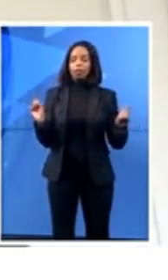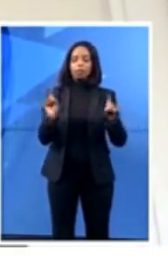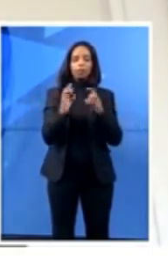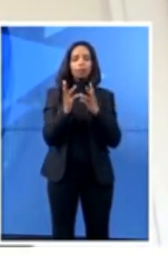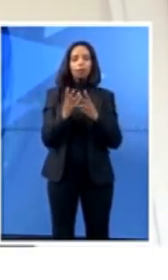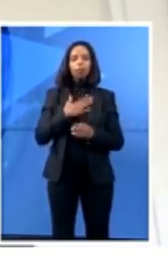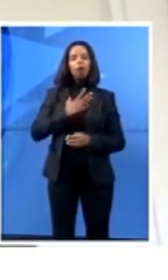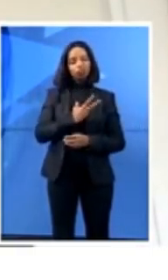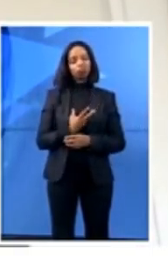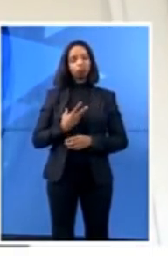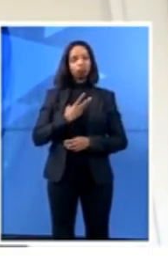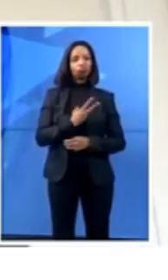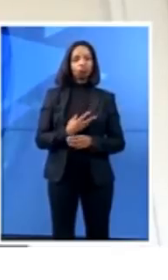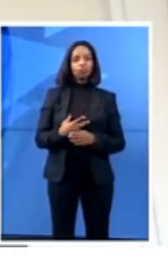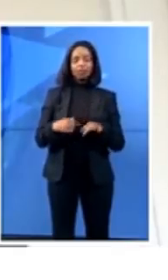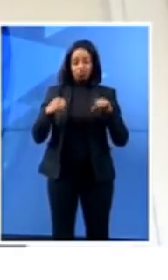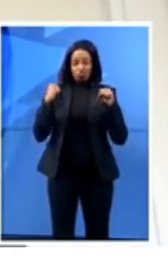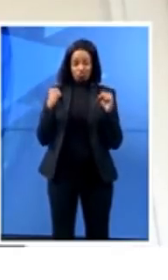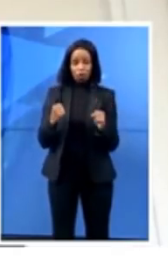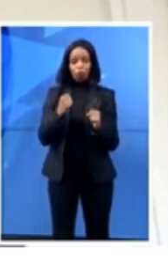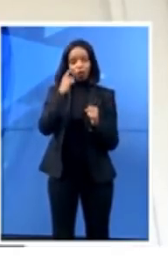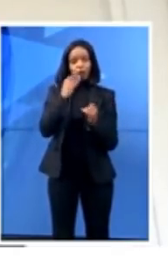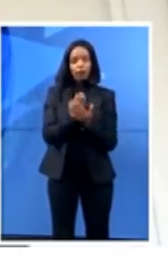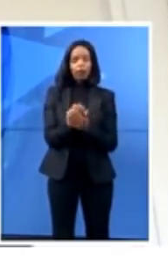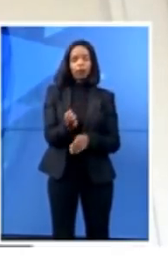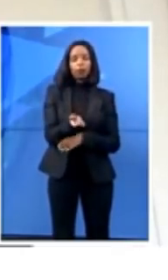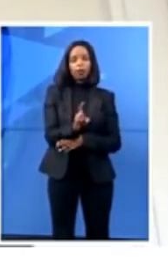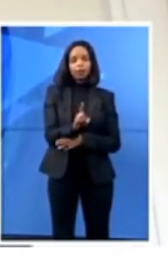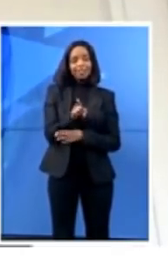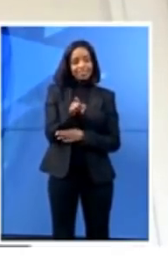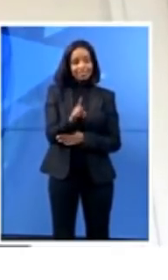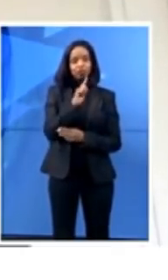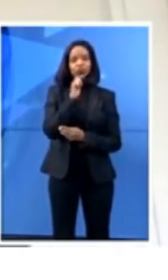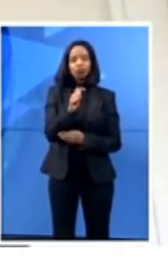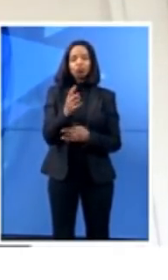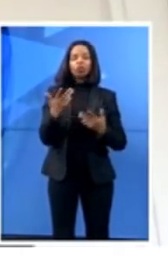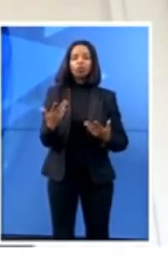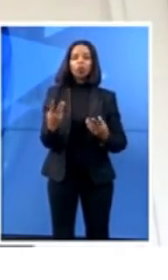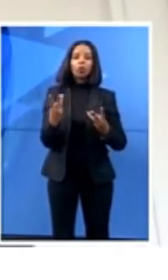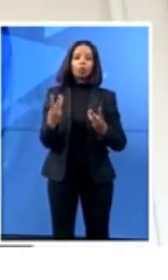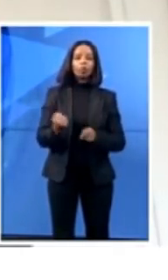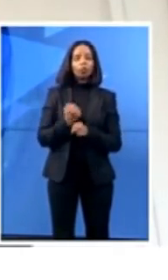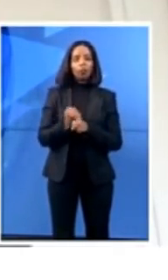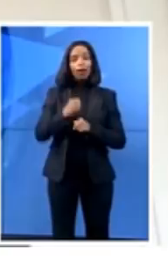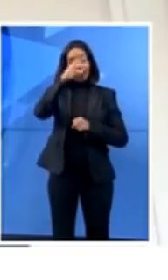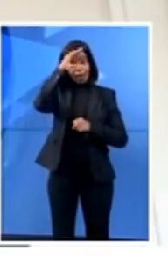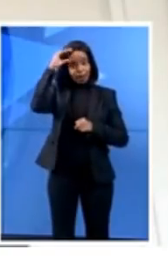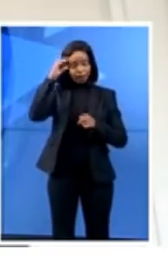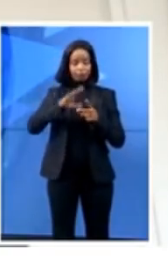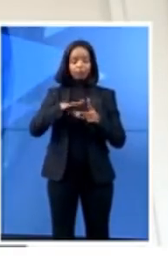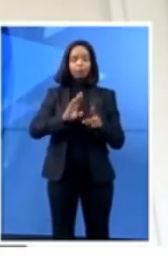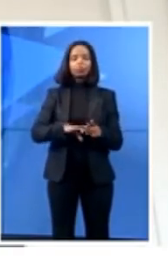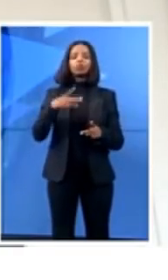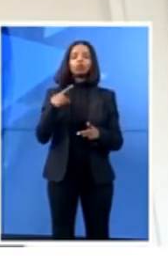evidence we have is for healthcare workers at high risk on the front line and for people who are symptomatic. That's what we should be prioritizing